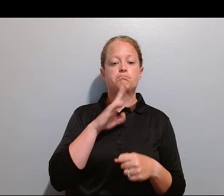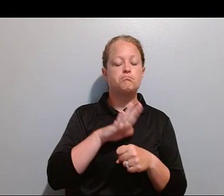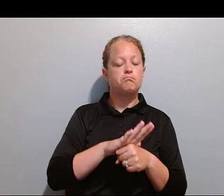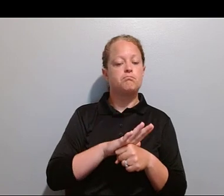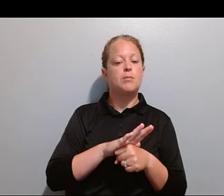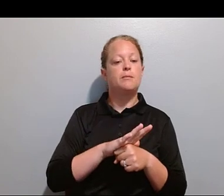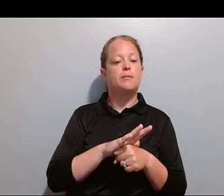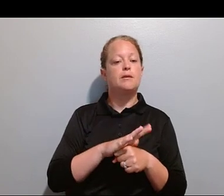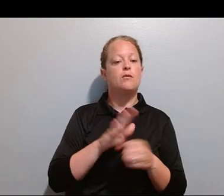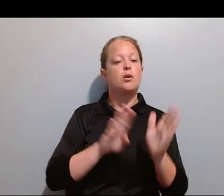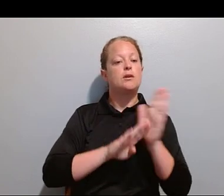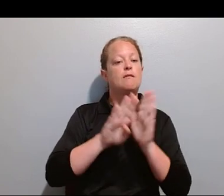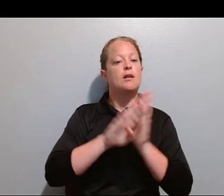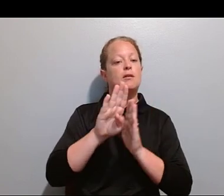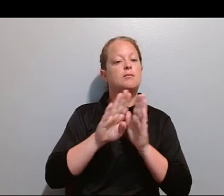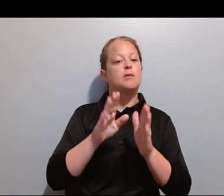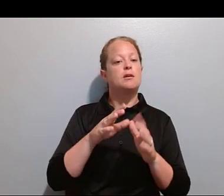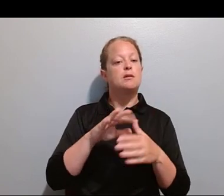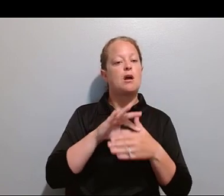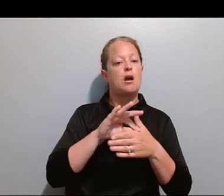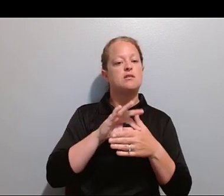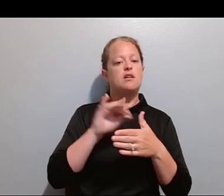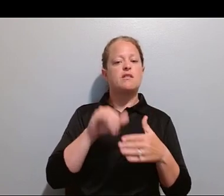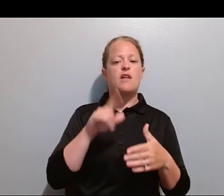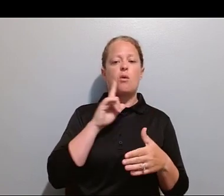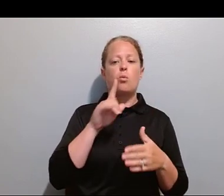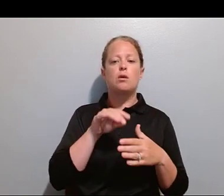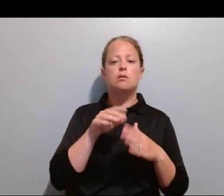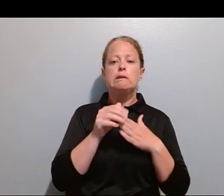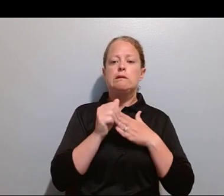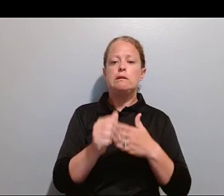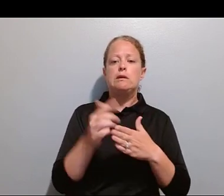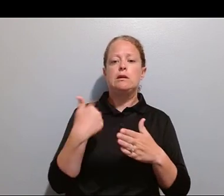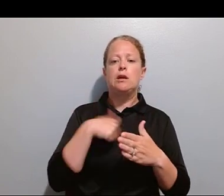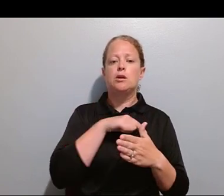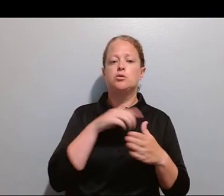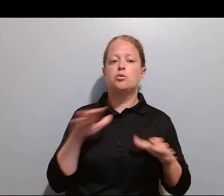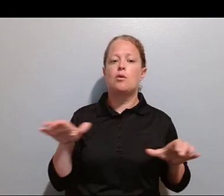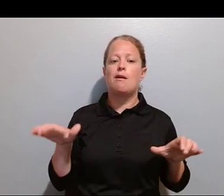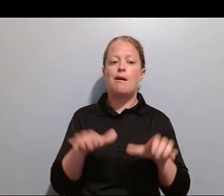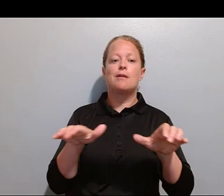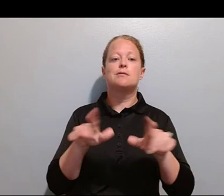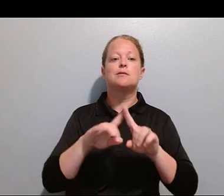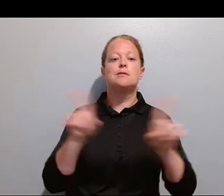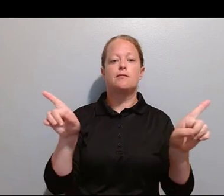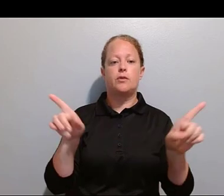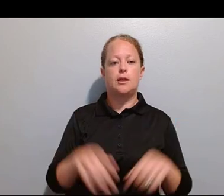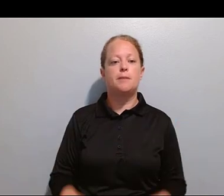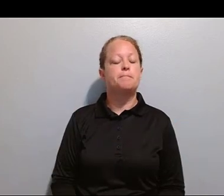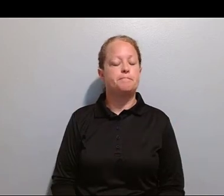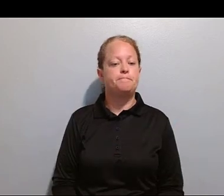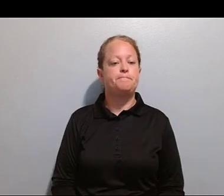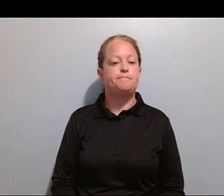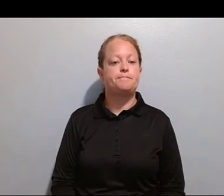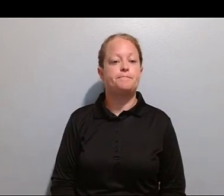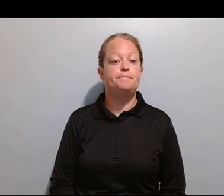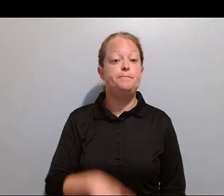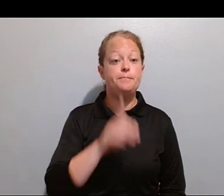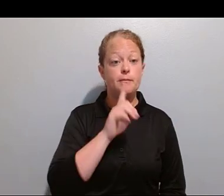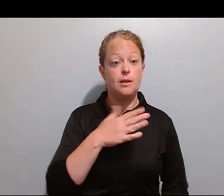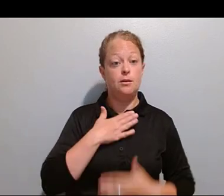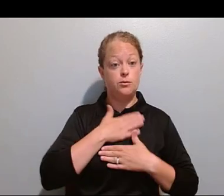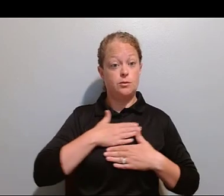to reflect and eventually act differently. Next slide. It is with pleasure